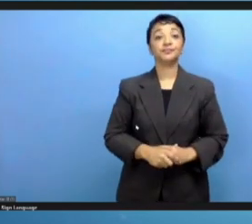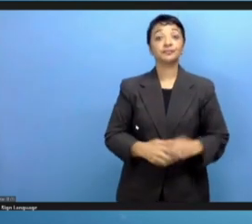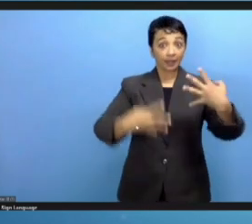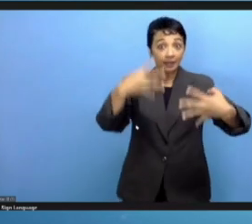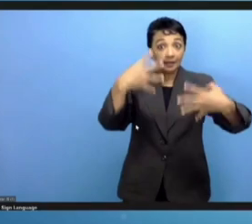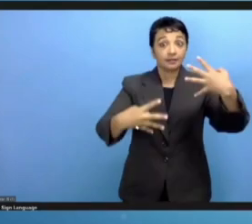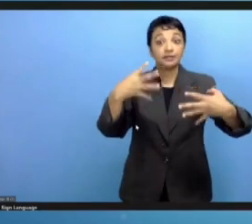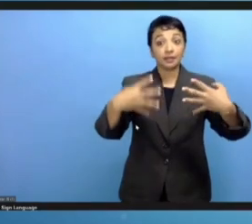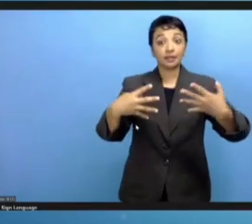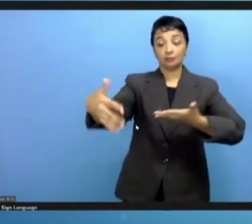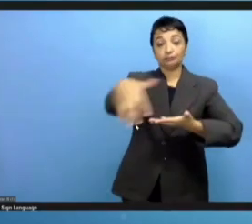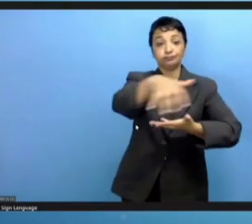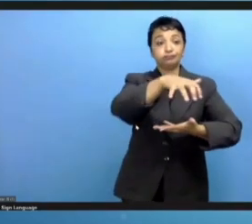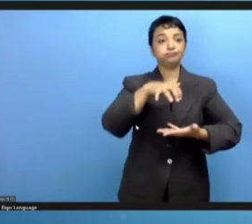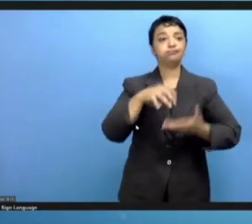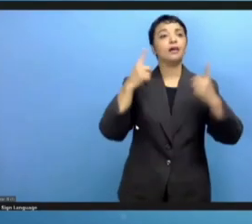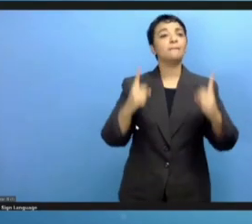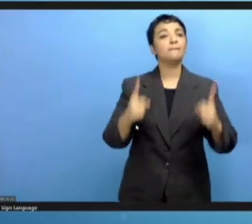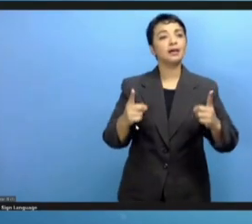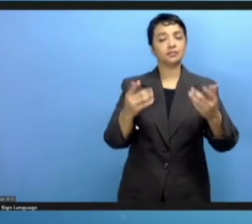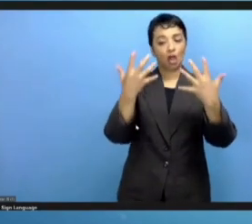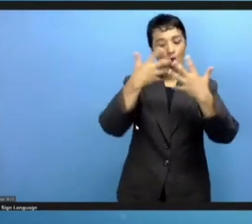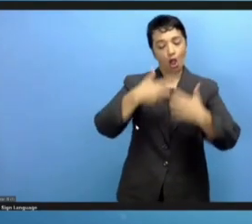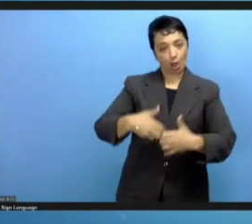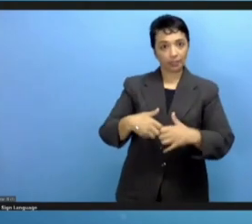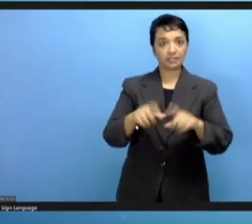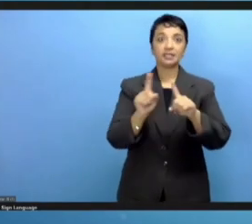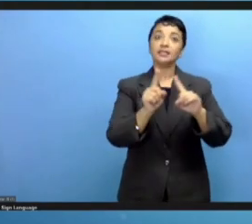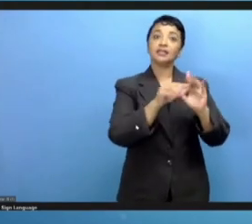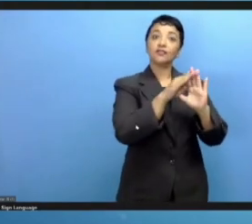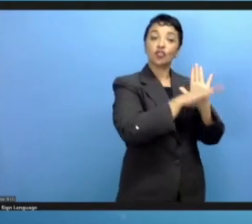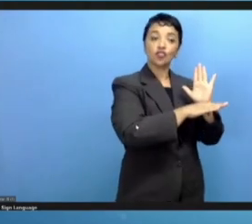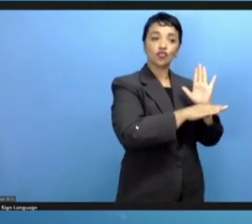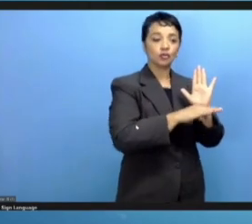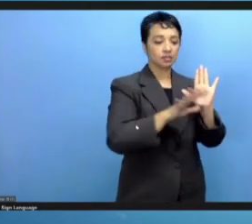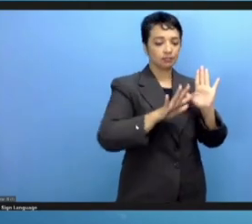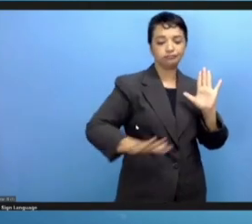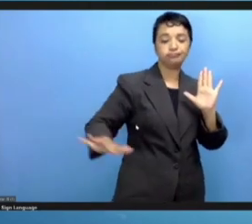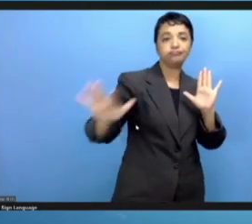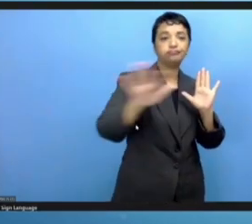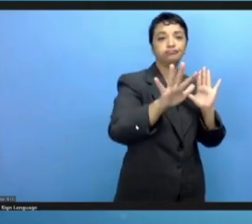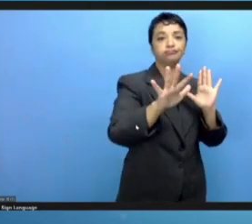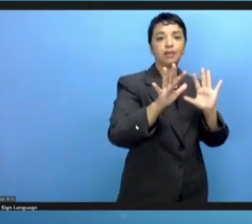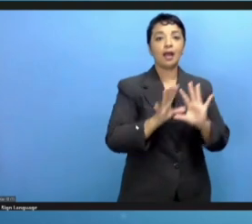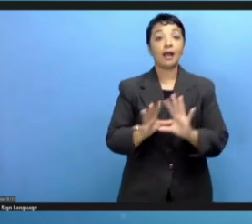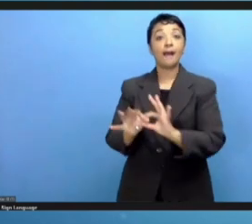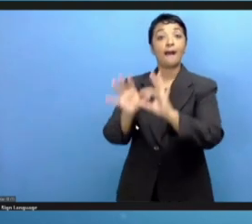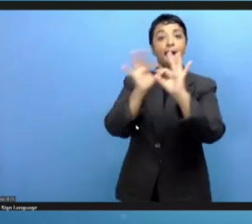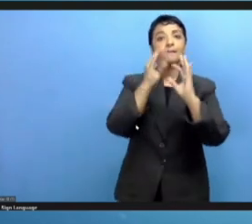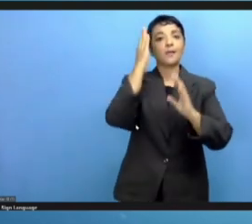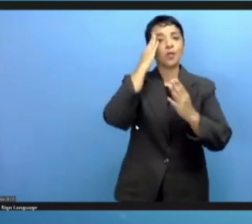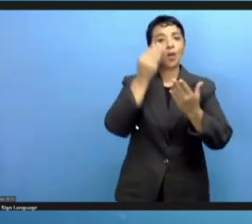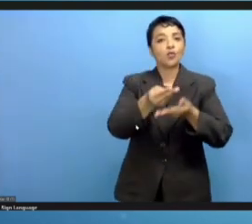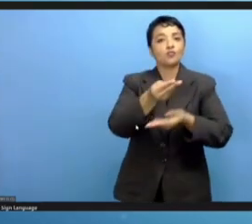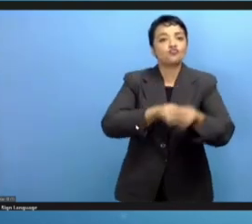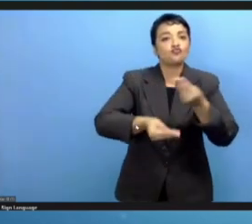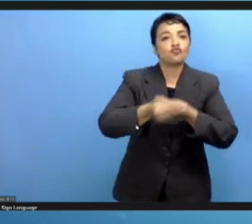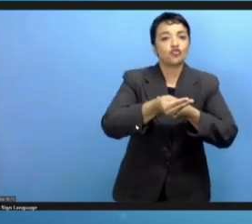at harmonizing rules in the digital ecosystem to spur economic growth while